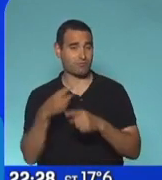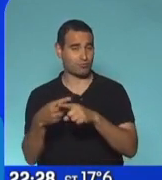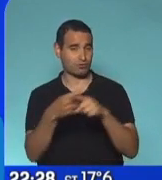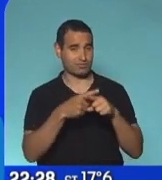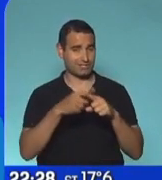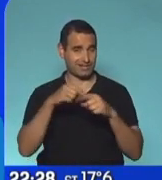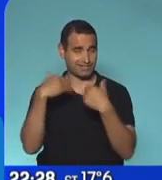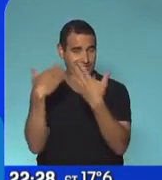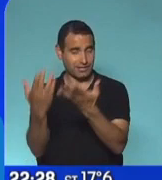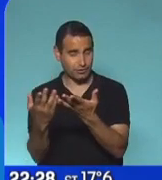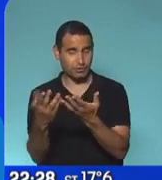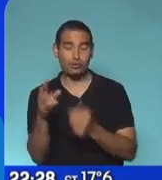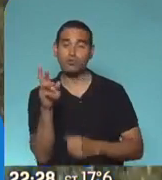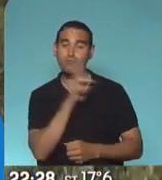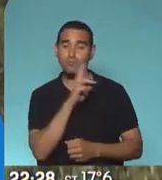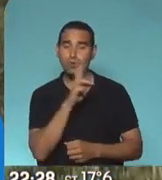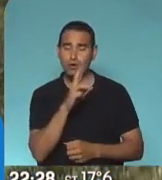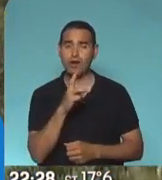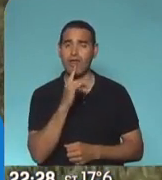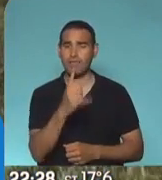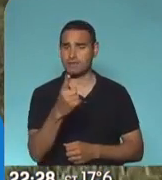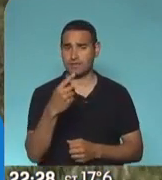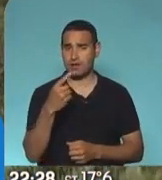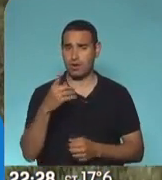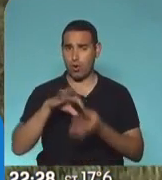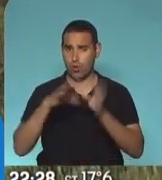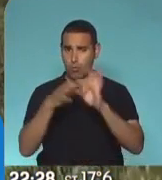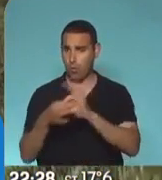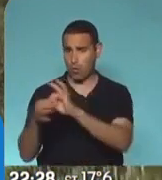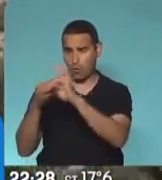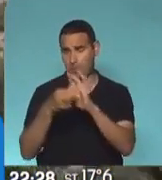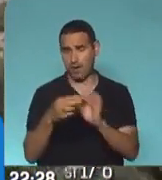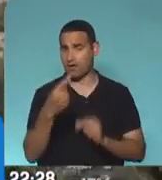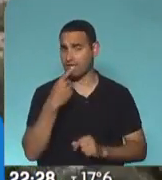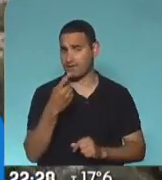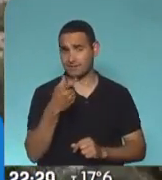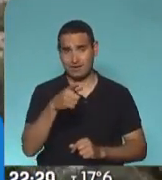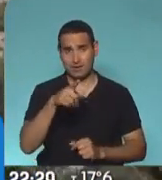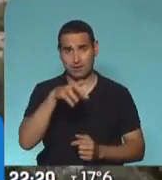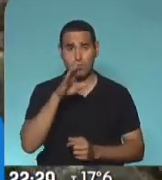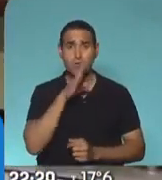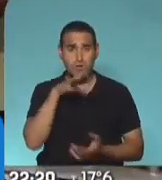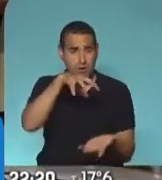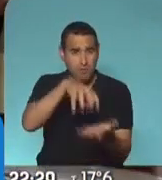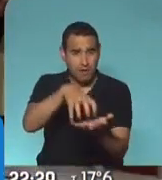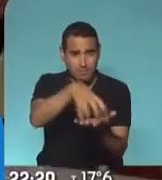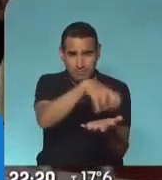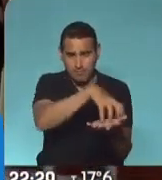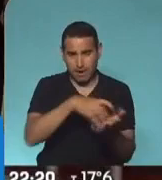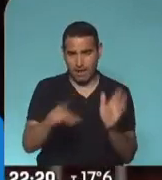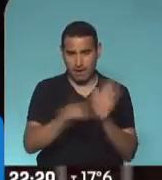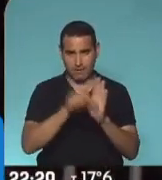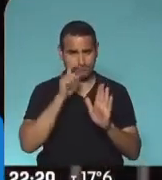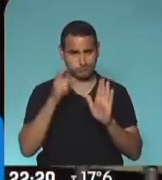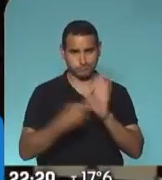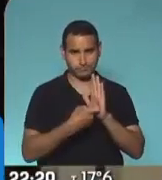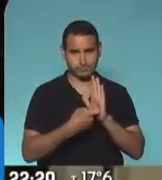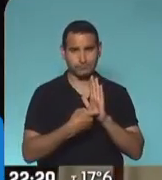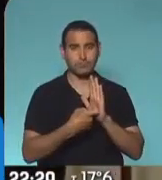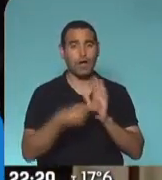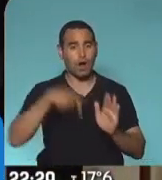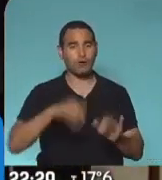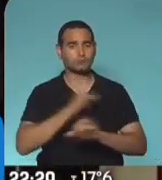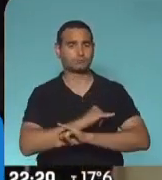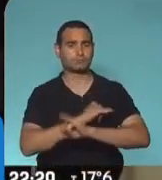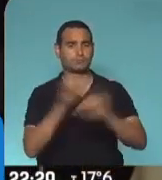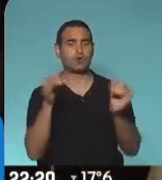Mogherini, quien reafirmó la posición europea de considerar ilegales los asentamientos. I'm making this statement today